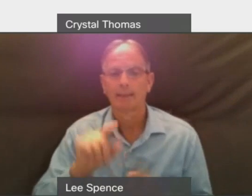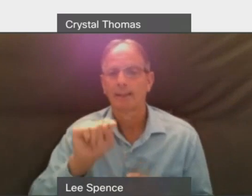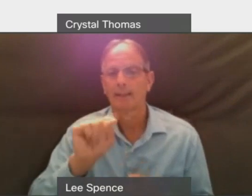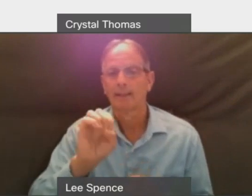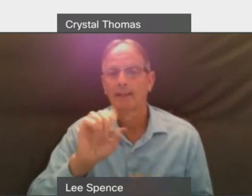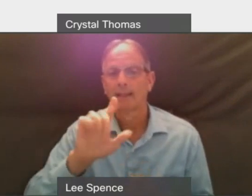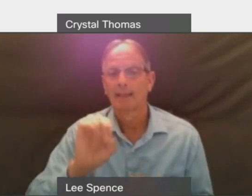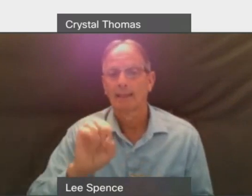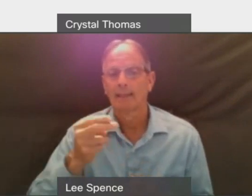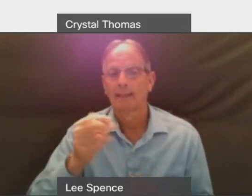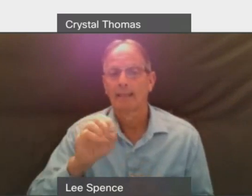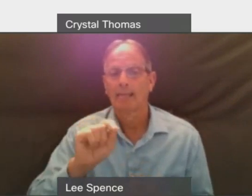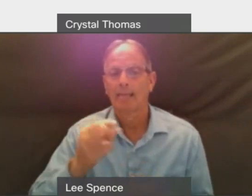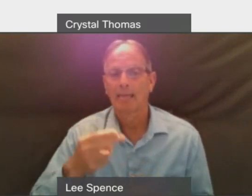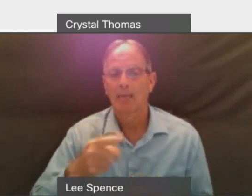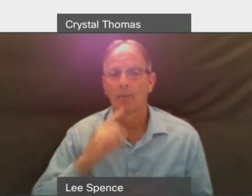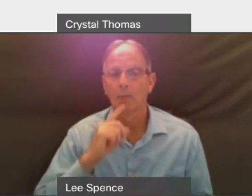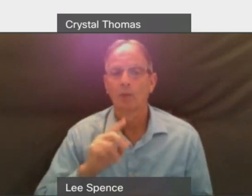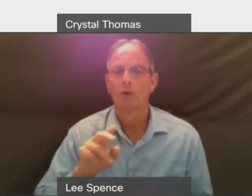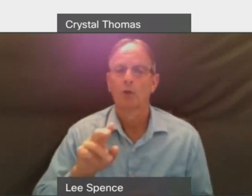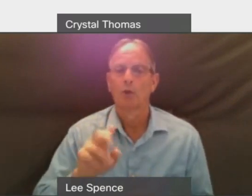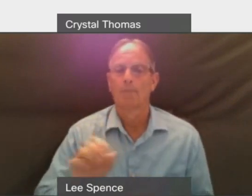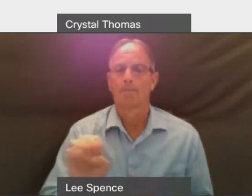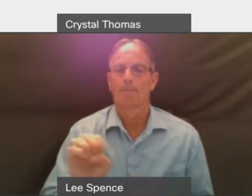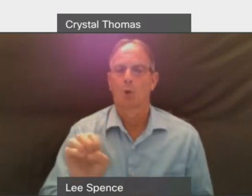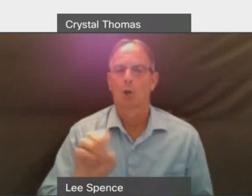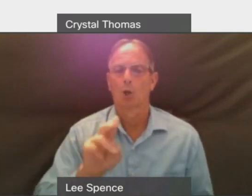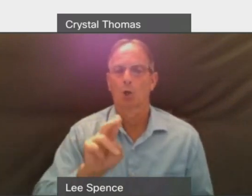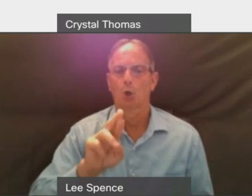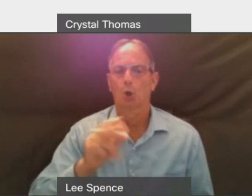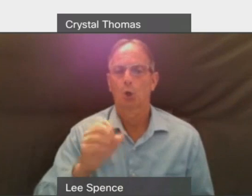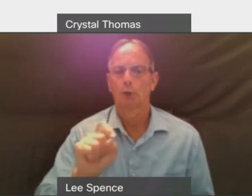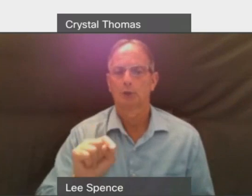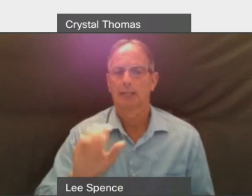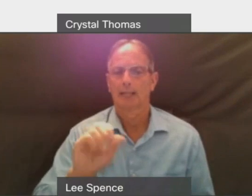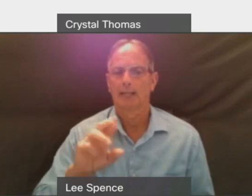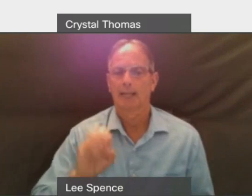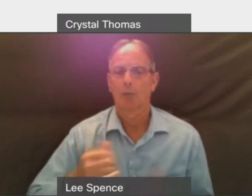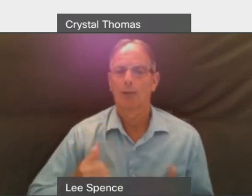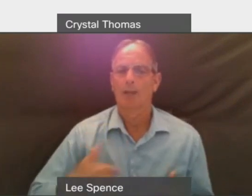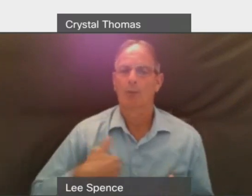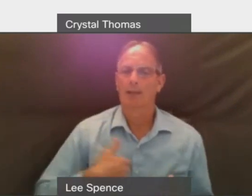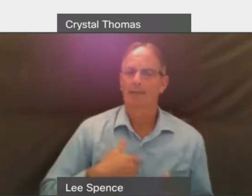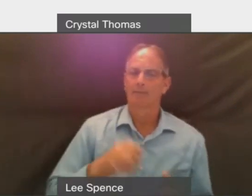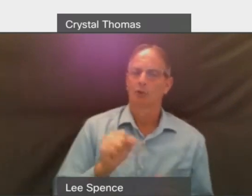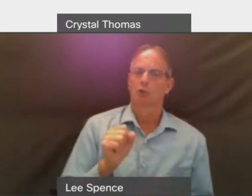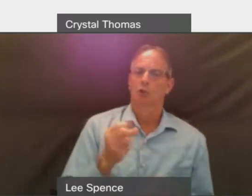care. But as a whole, all of us, and currently right now we have a shift program that